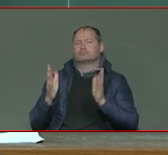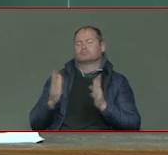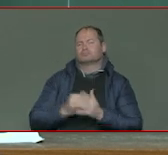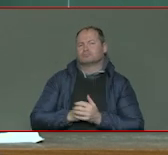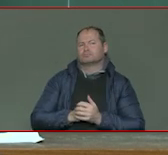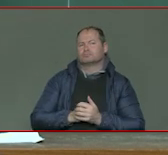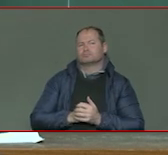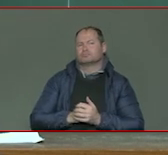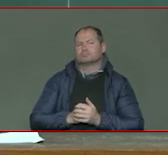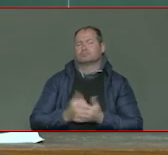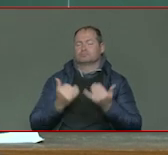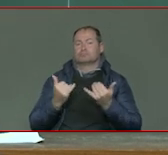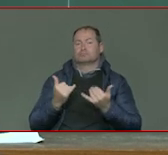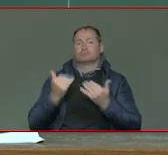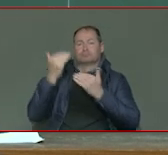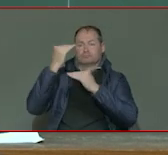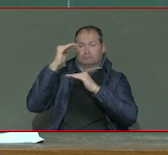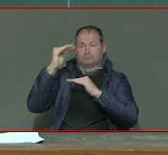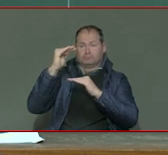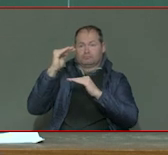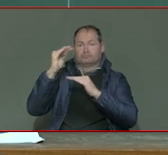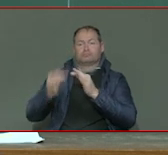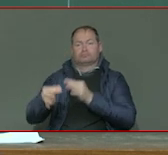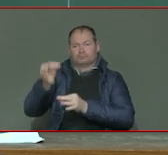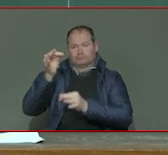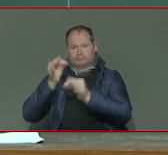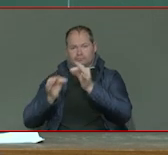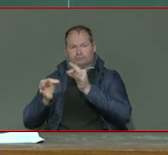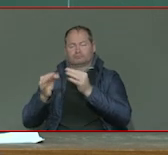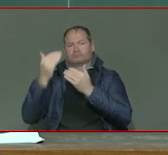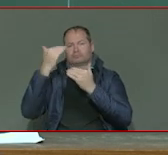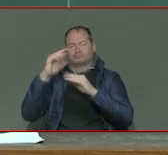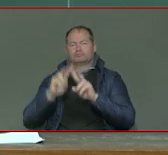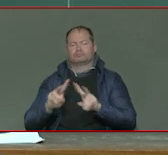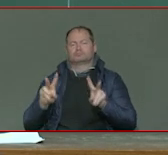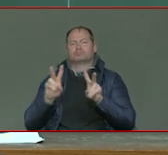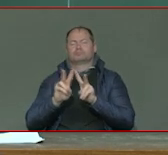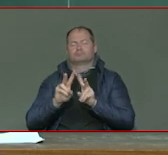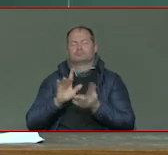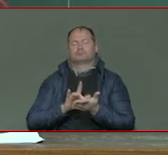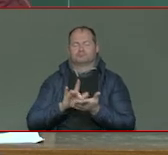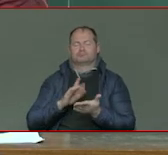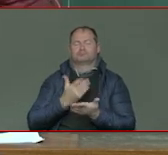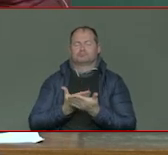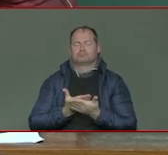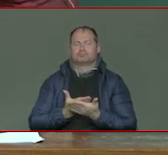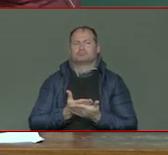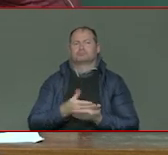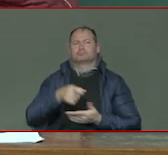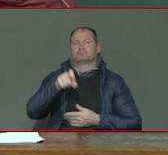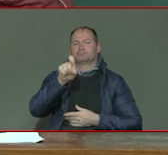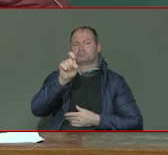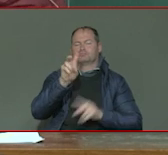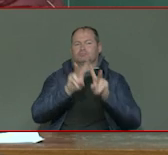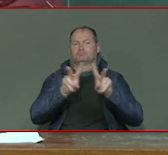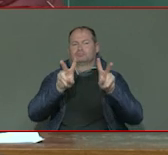expression, and then my answer is the limit value. However, if you put that x value into the expression and